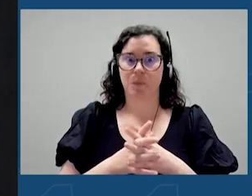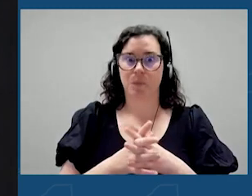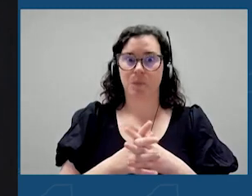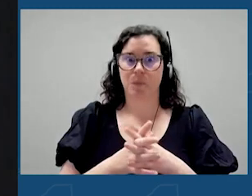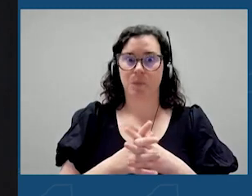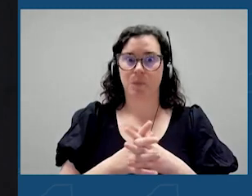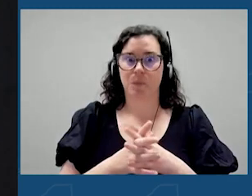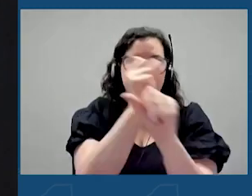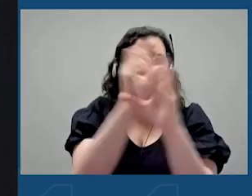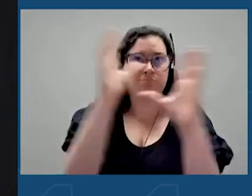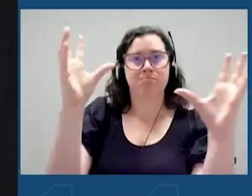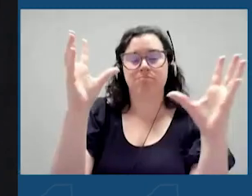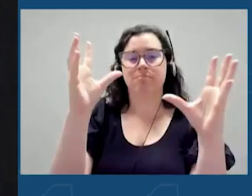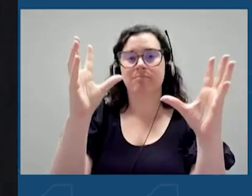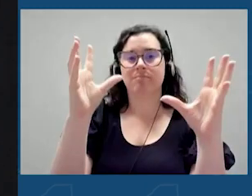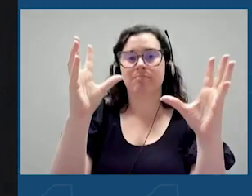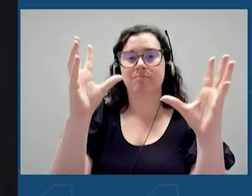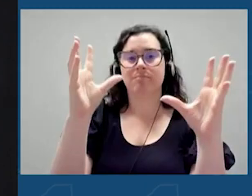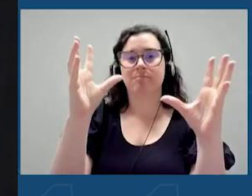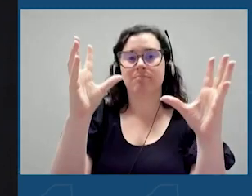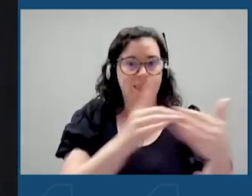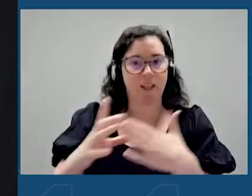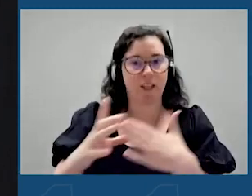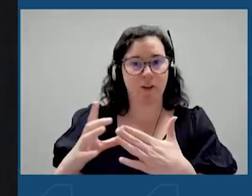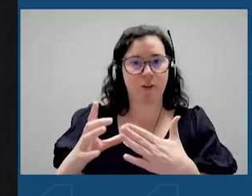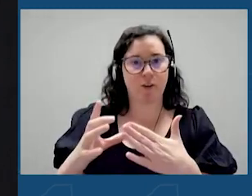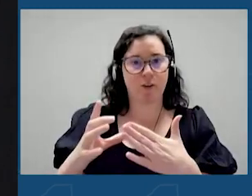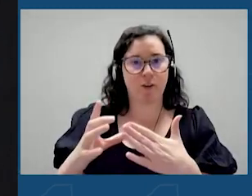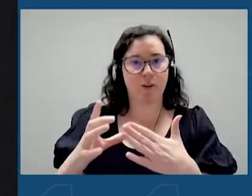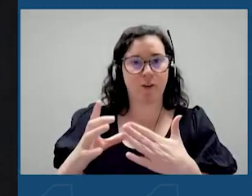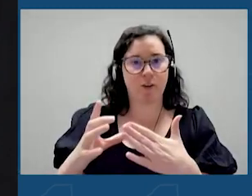County Executive, Jen Metzger.